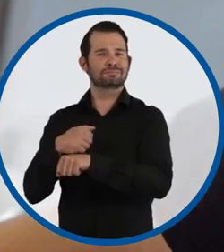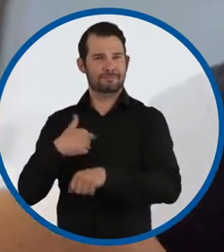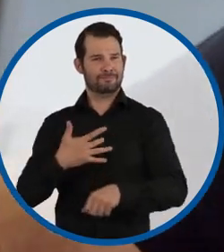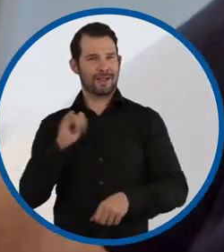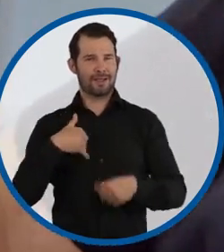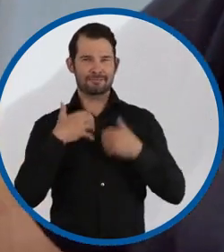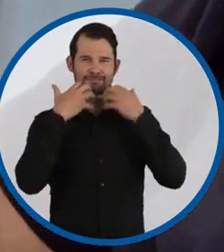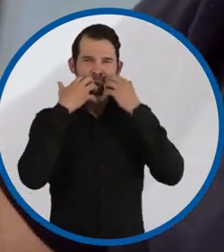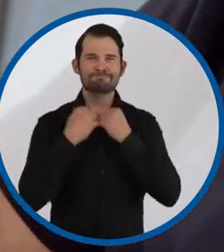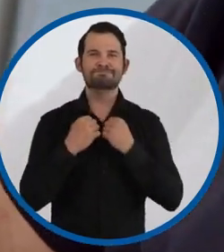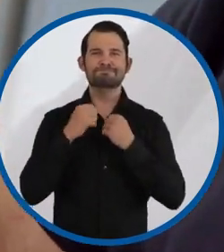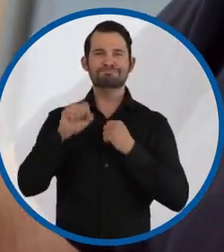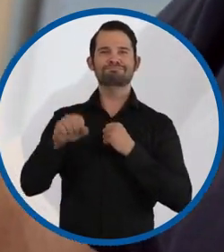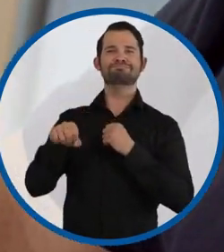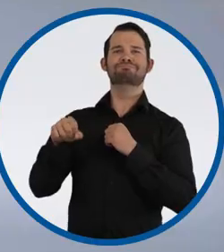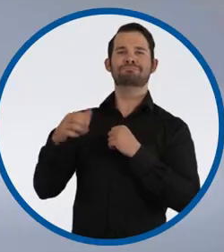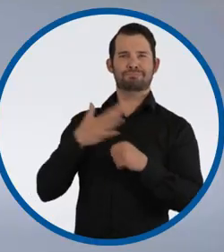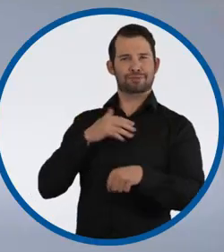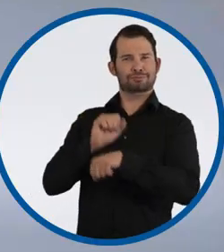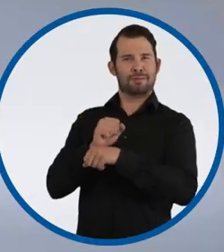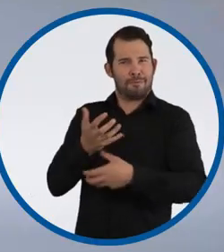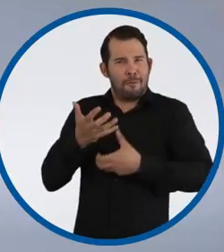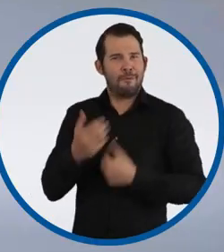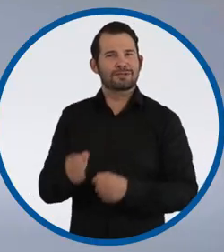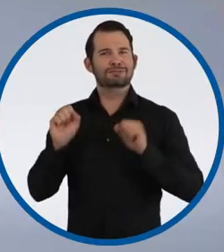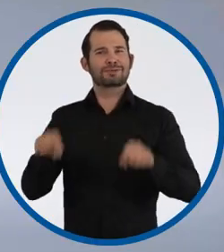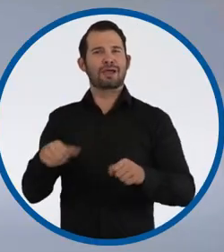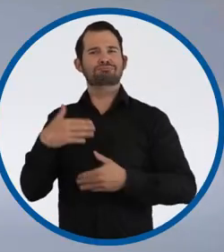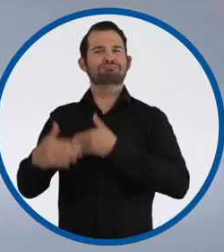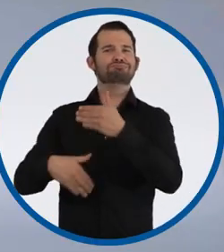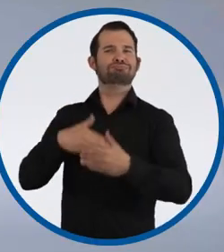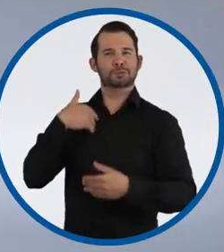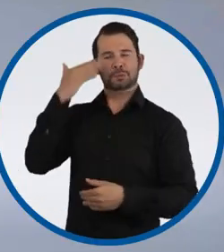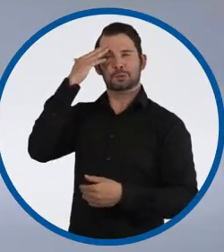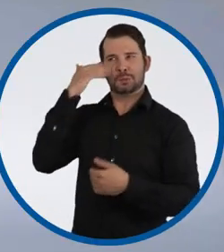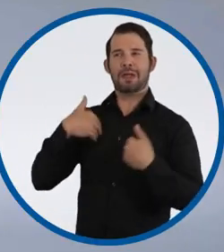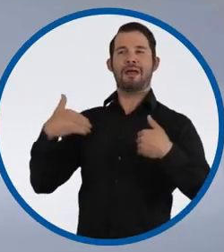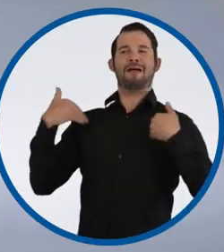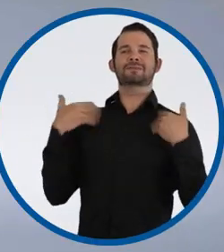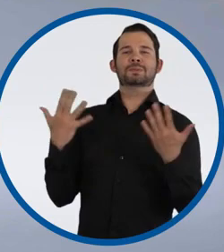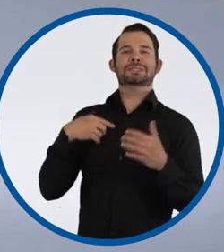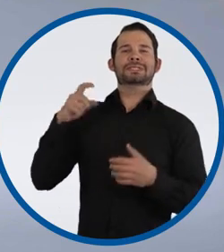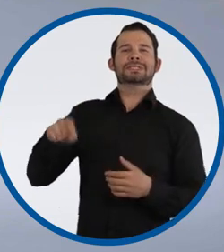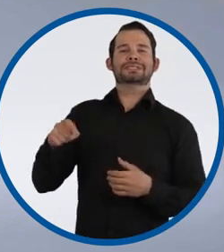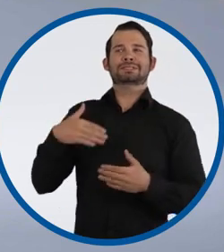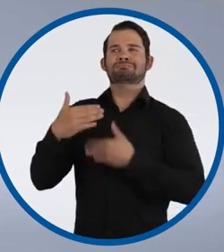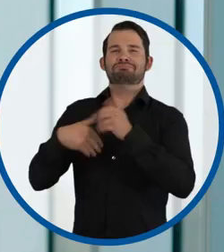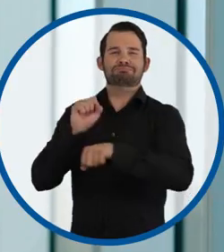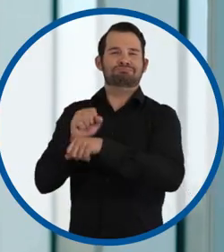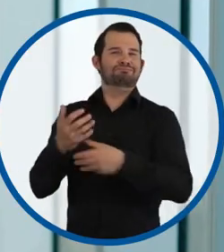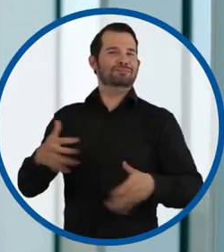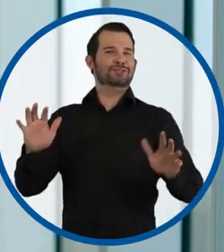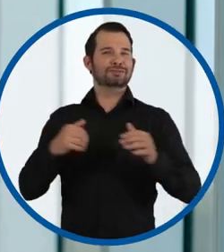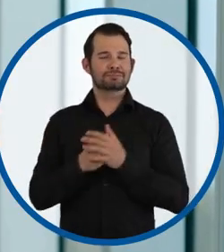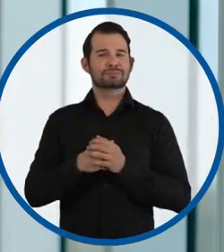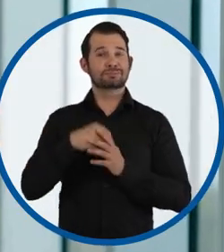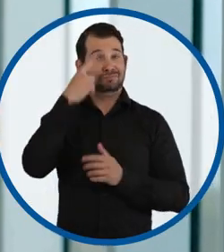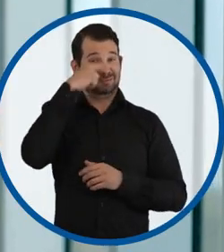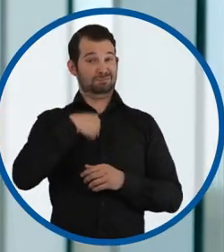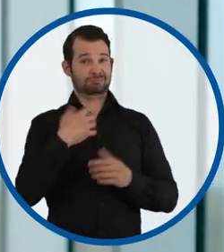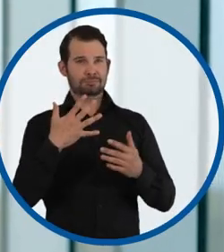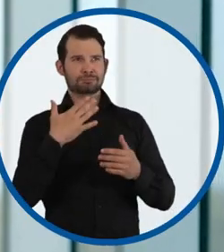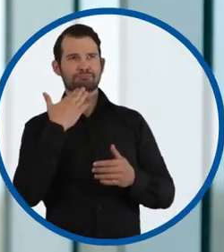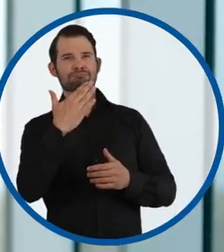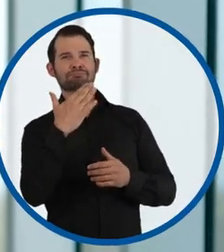valued and I could do my job with confidence, knowing that I had what I needed to get the job done. For me, an ideal